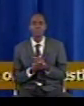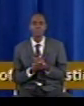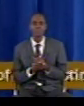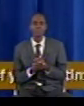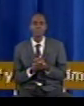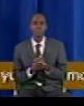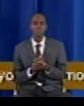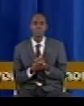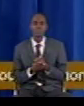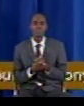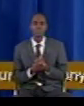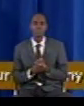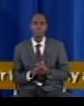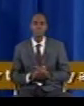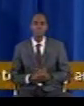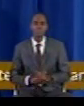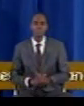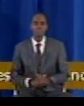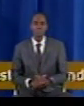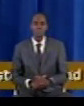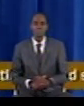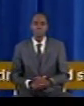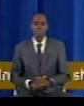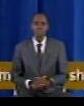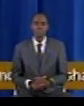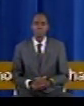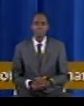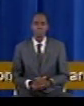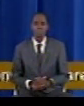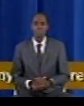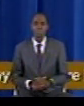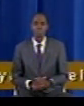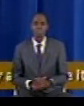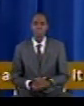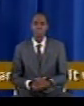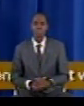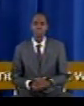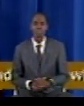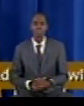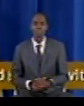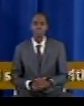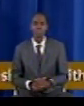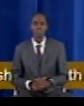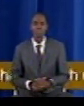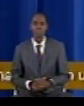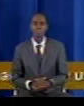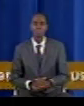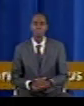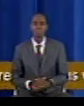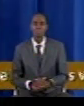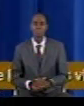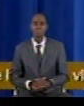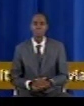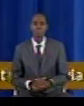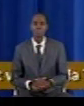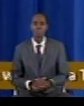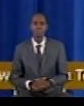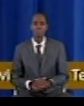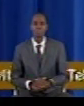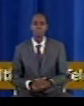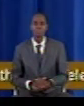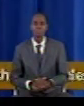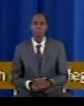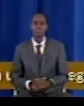Ta, Wachin, the Cambechin, Janara, Raman, Kin India, Swaki Cafe, Moon, Moku from being the moon from